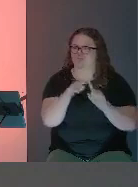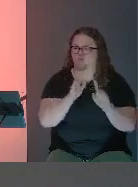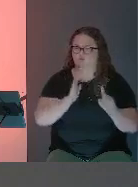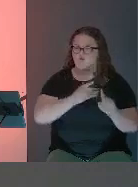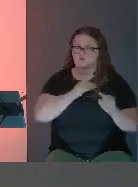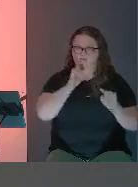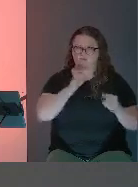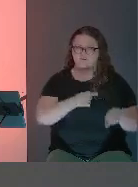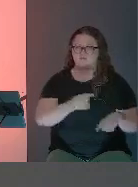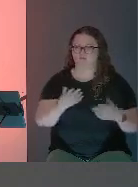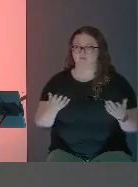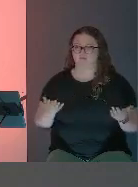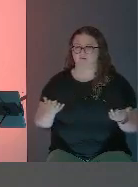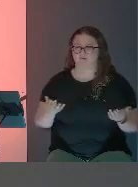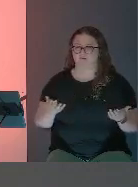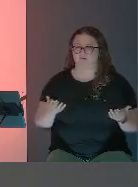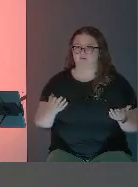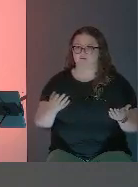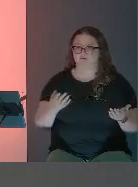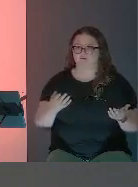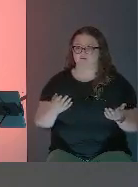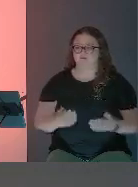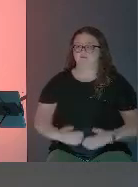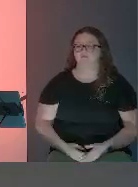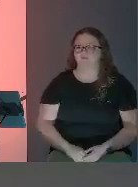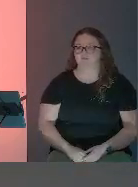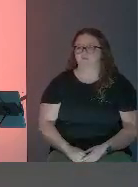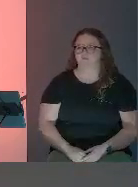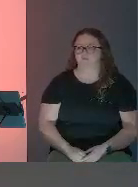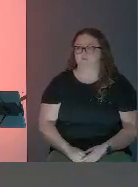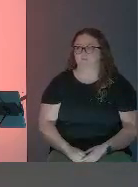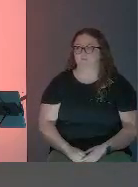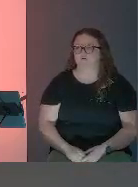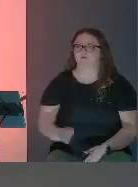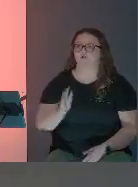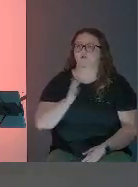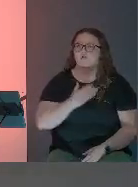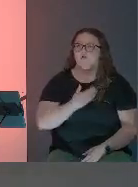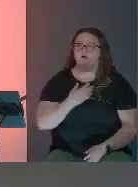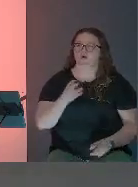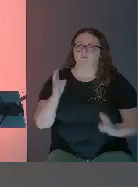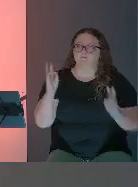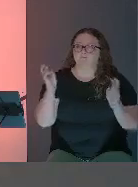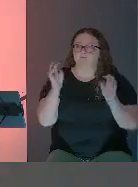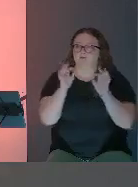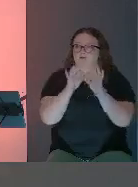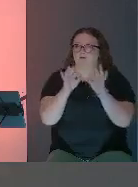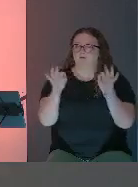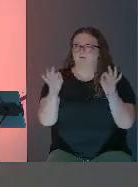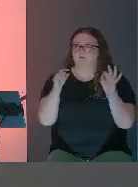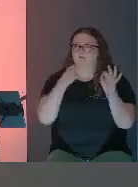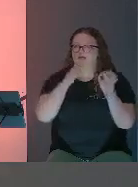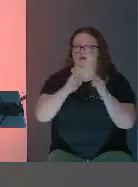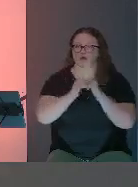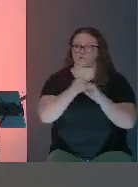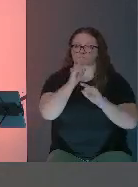response, after all, that's the sermon title this morning, responding to those in leadership. And how do we respond